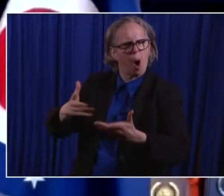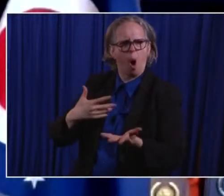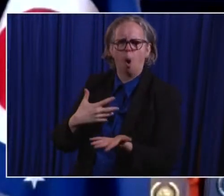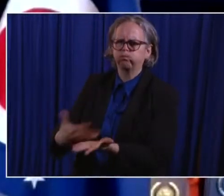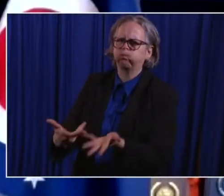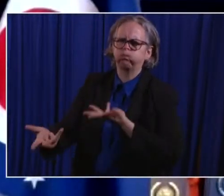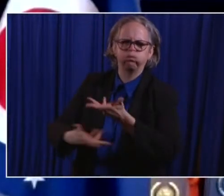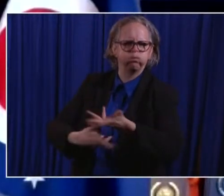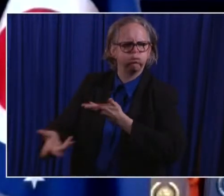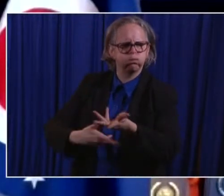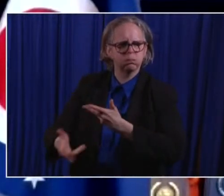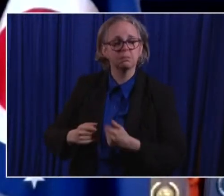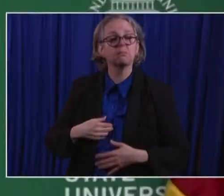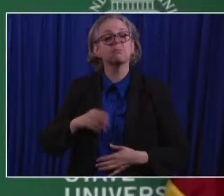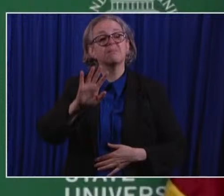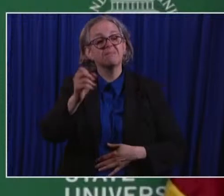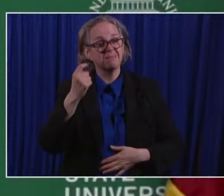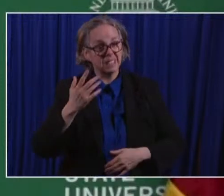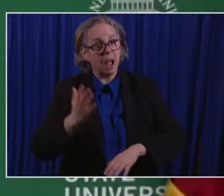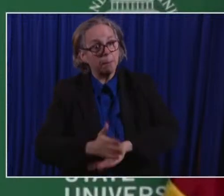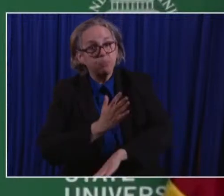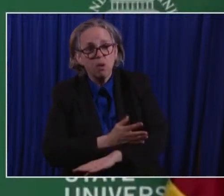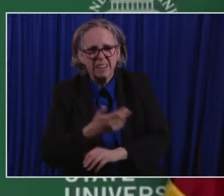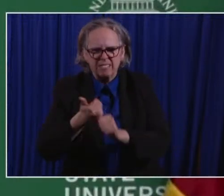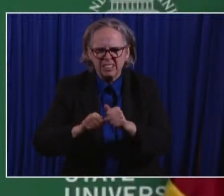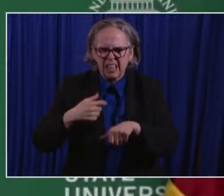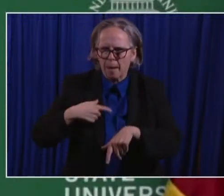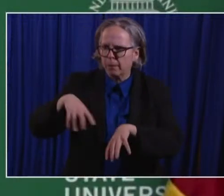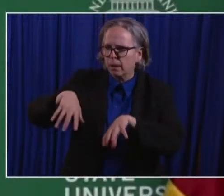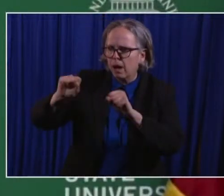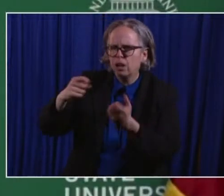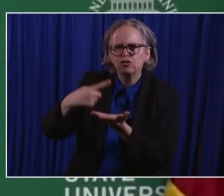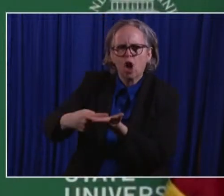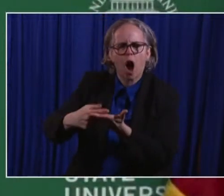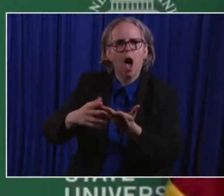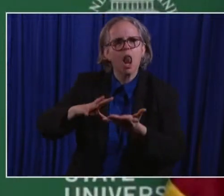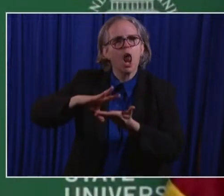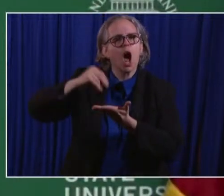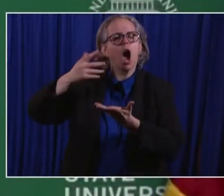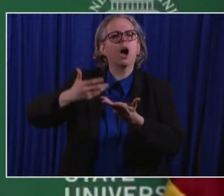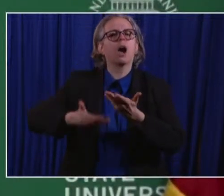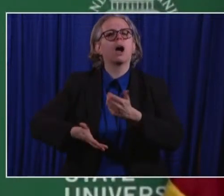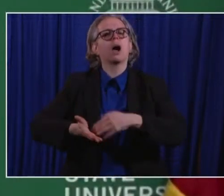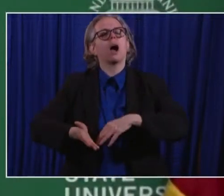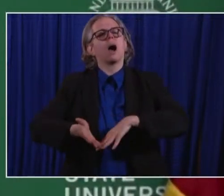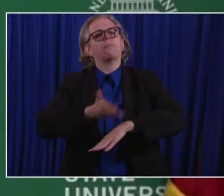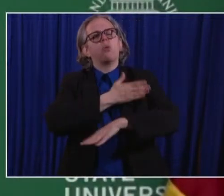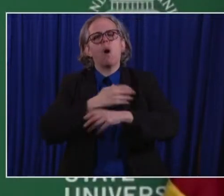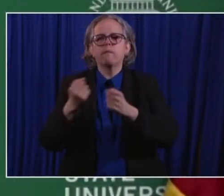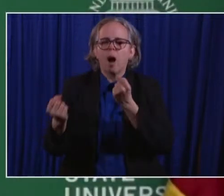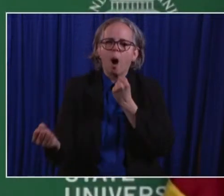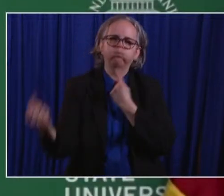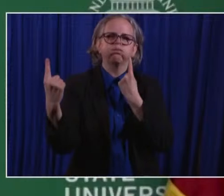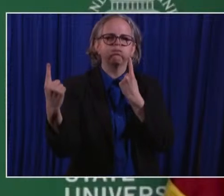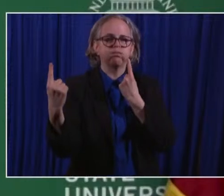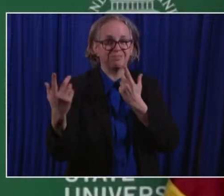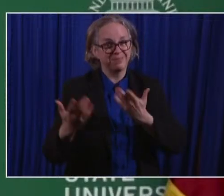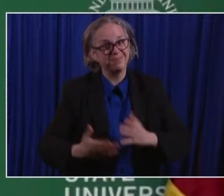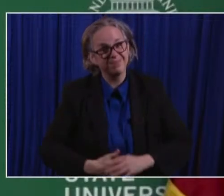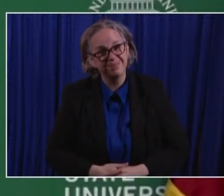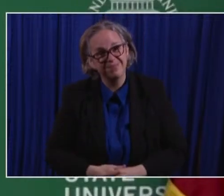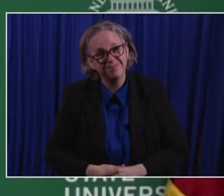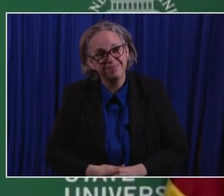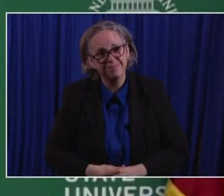them. So thank you. We want to thank Cleveland State again for hosting these vaccinations. We want to